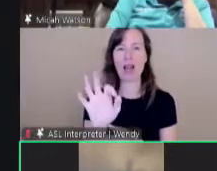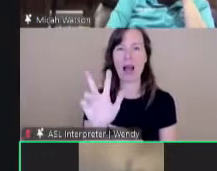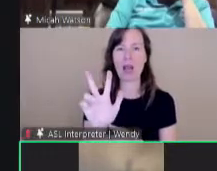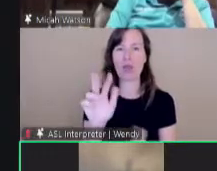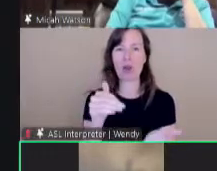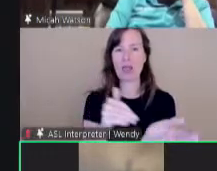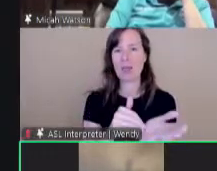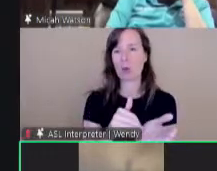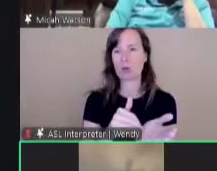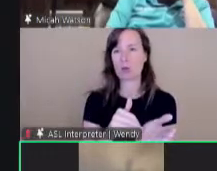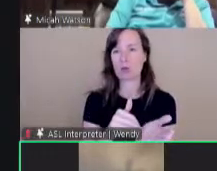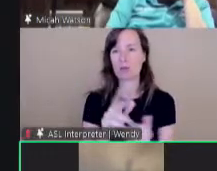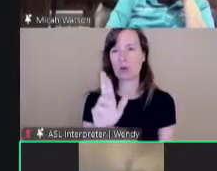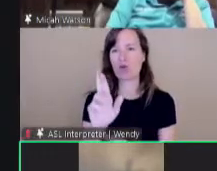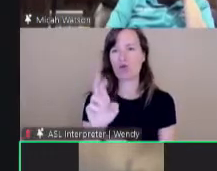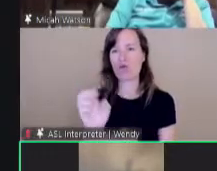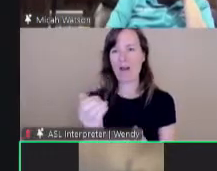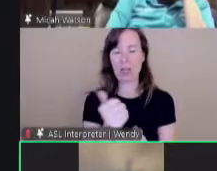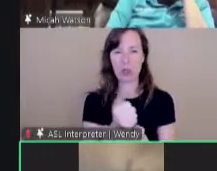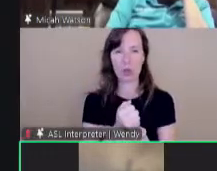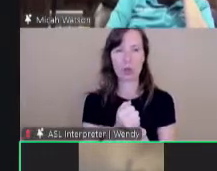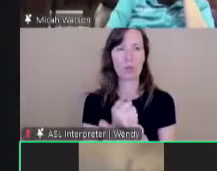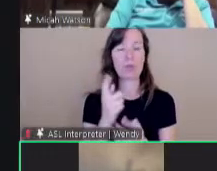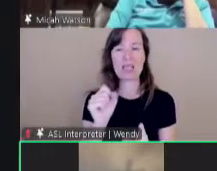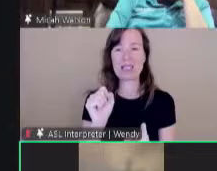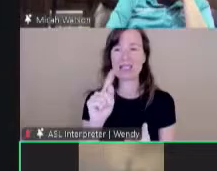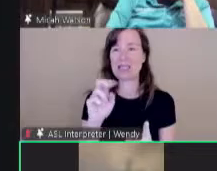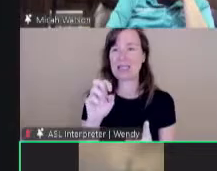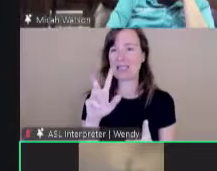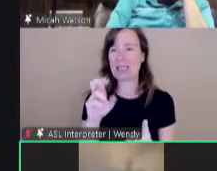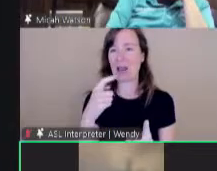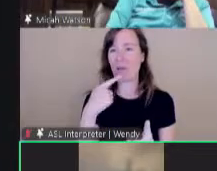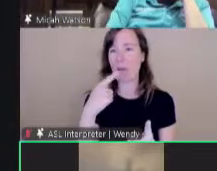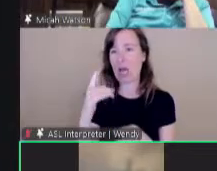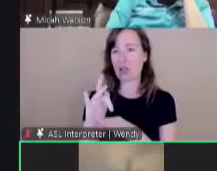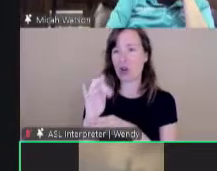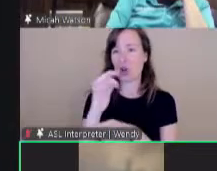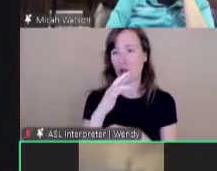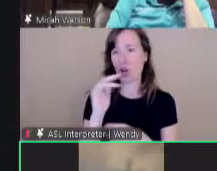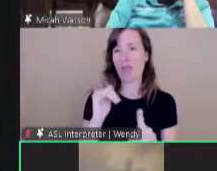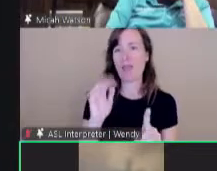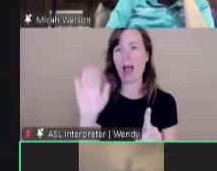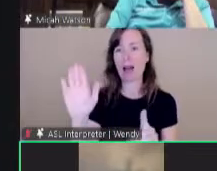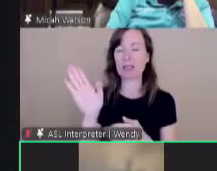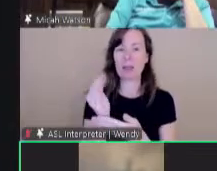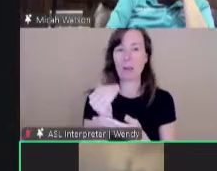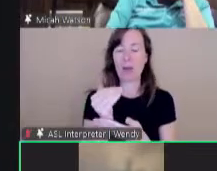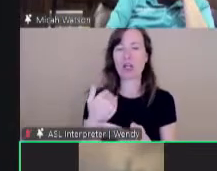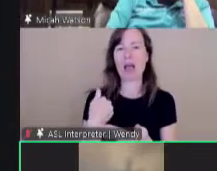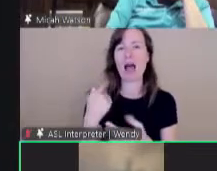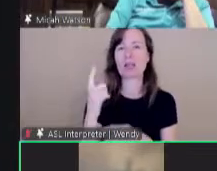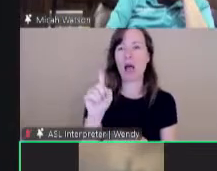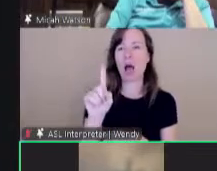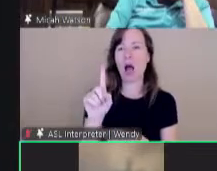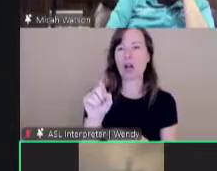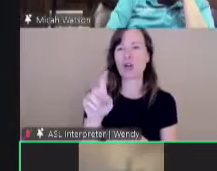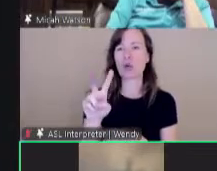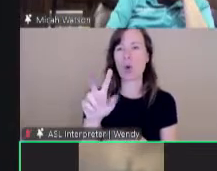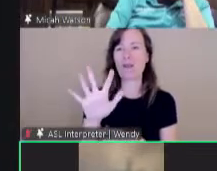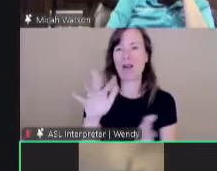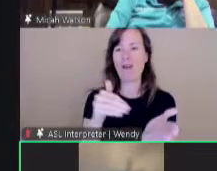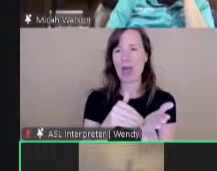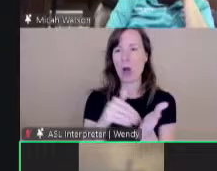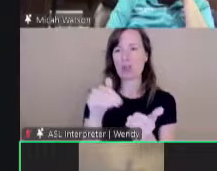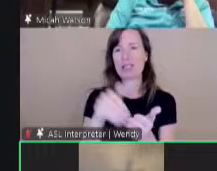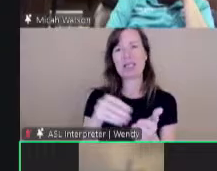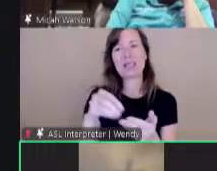93,000. As Steve mentioned earlier, he has in his budget 125,000 in